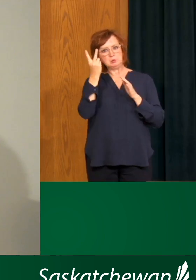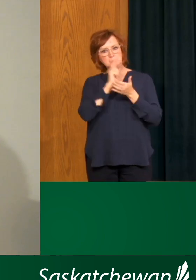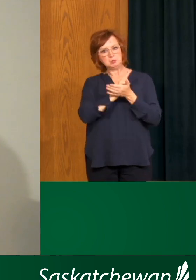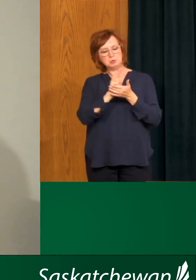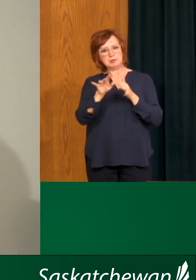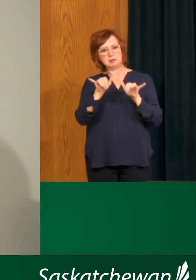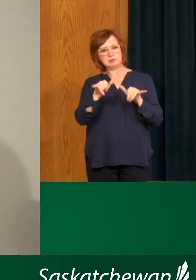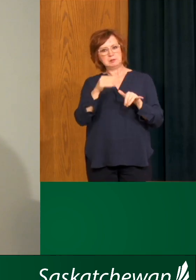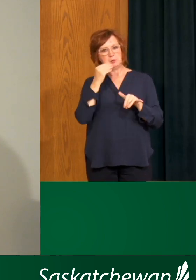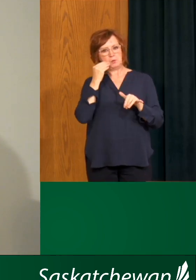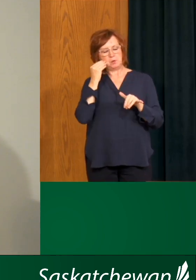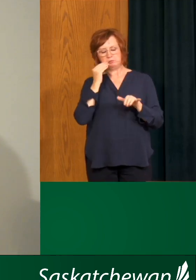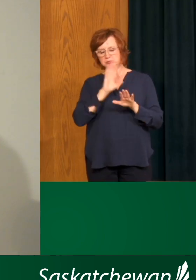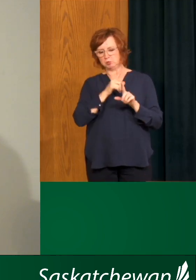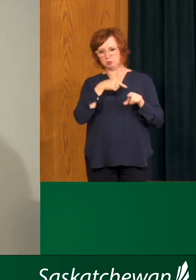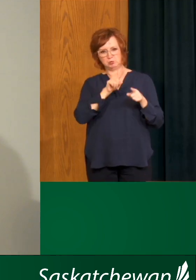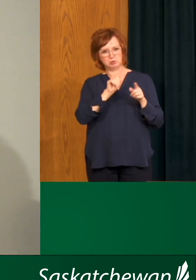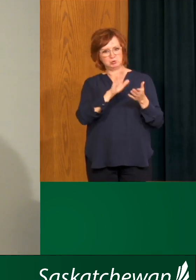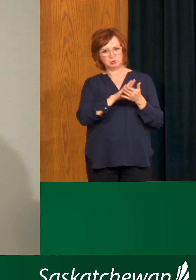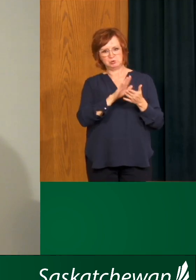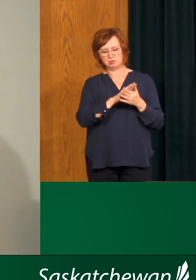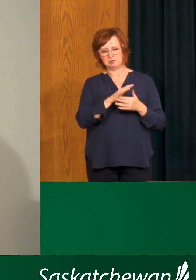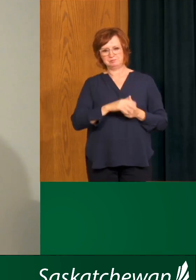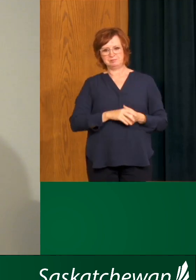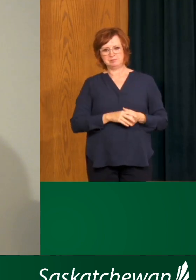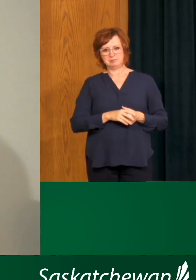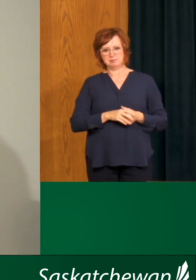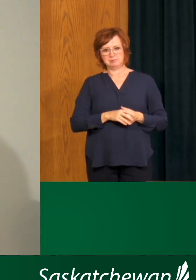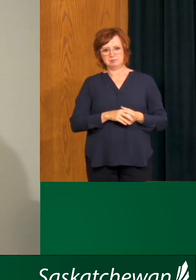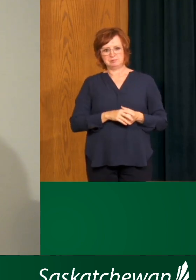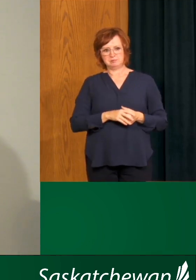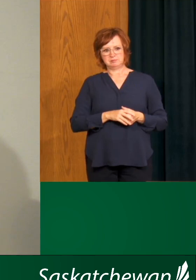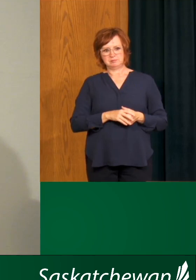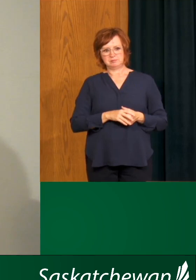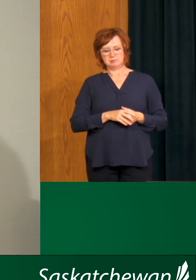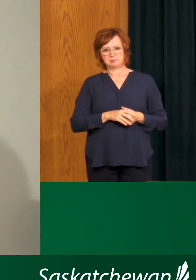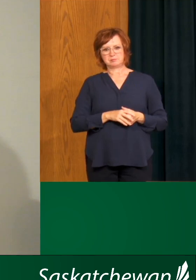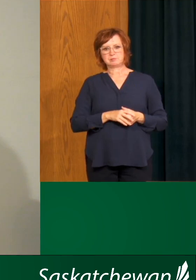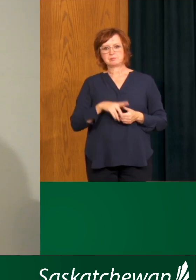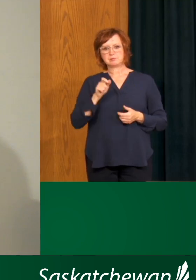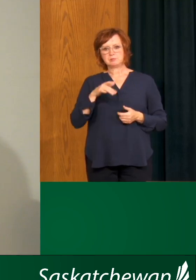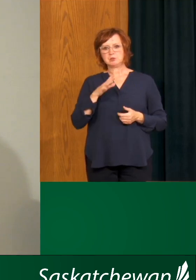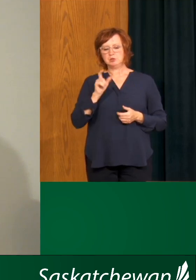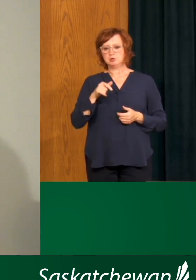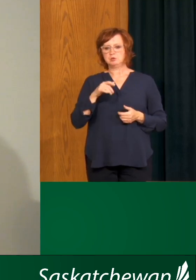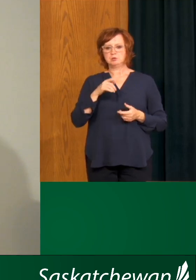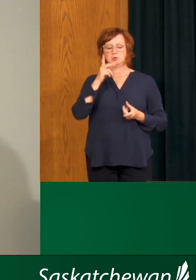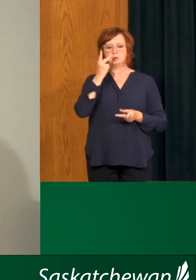follow those principles, we hope that COVID transmission in schools will be at a minimum.